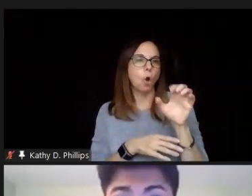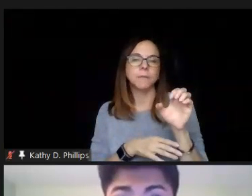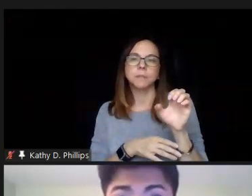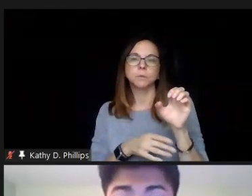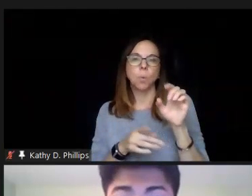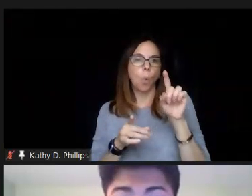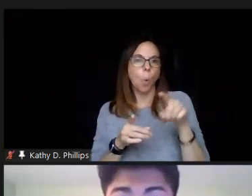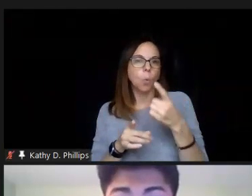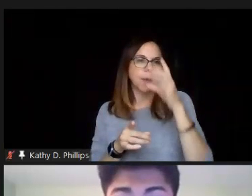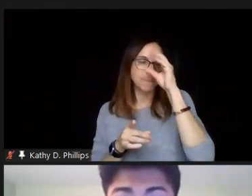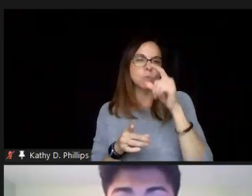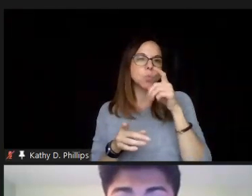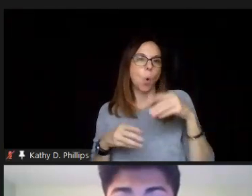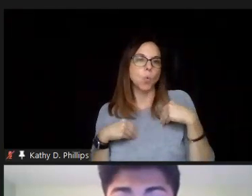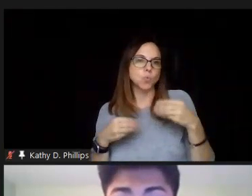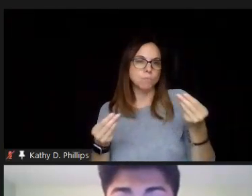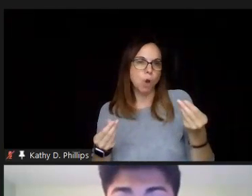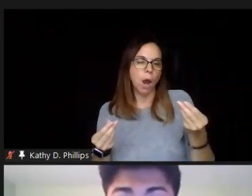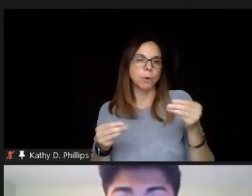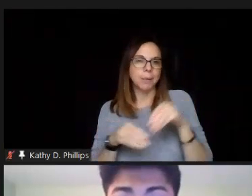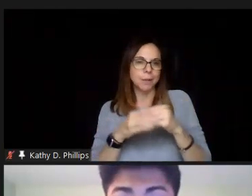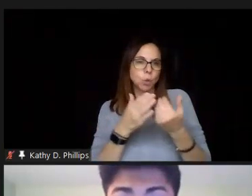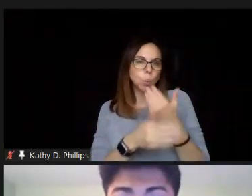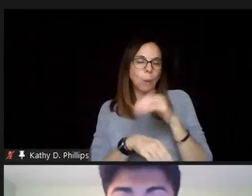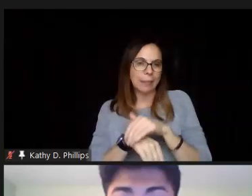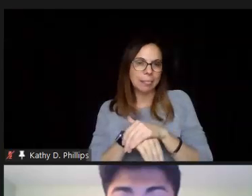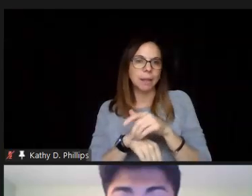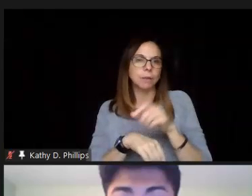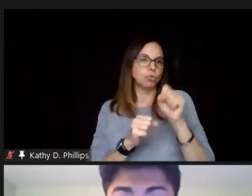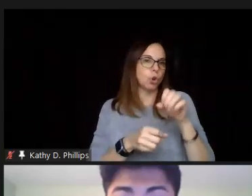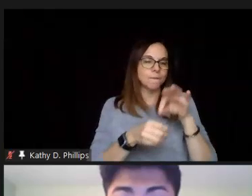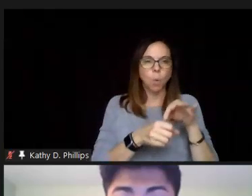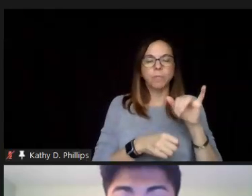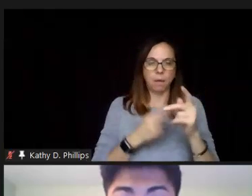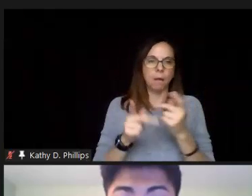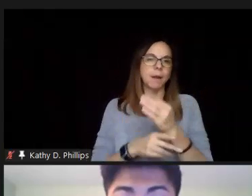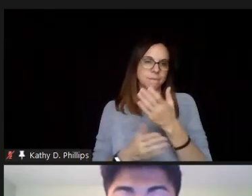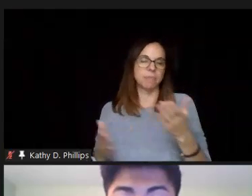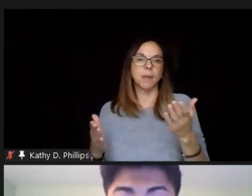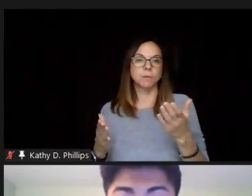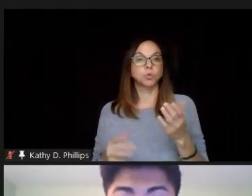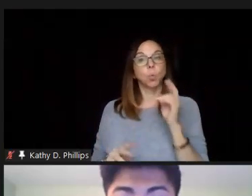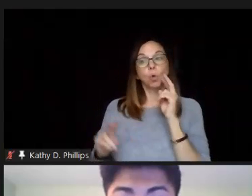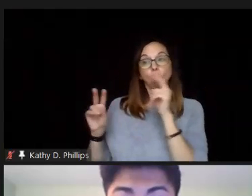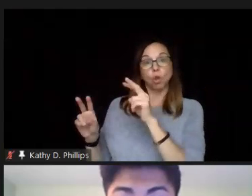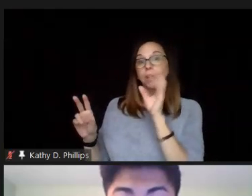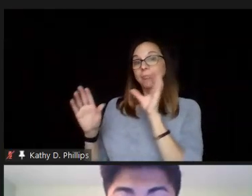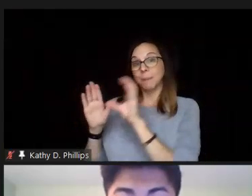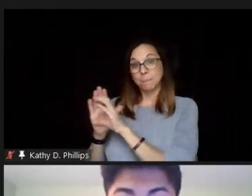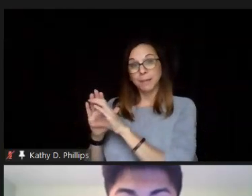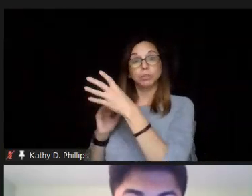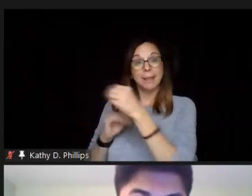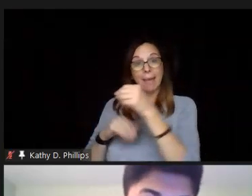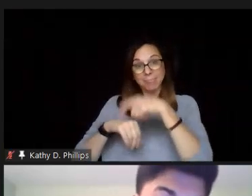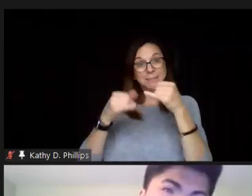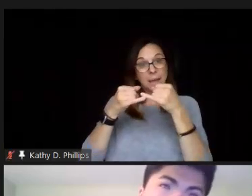Only men who owned property in New England could vote, those types of things. So just make sure that you have 5 on each